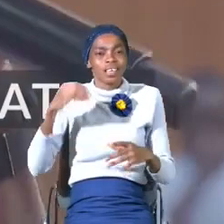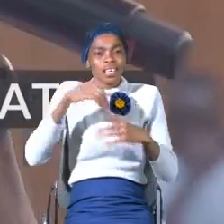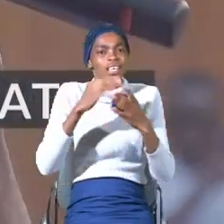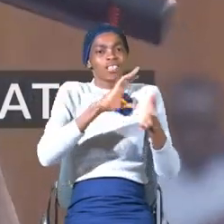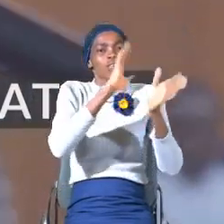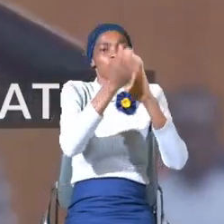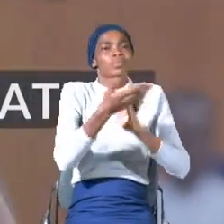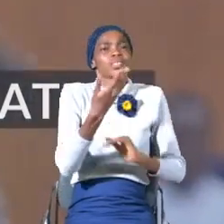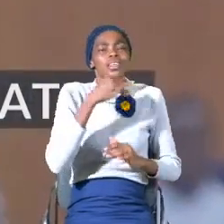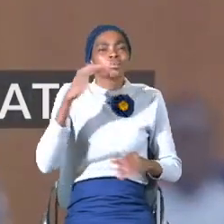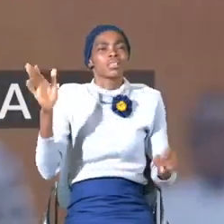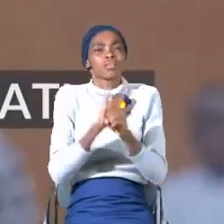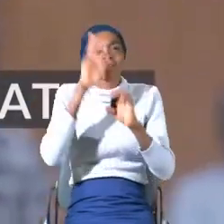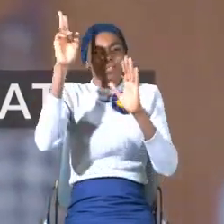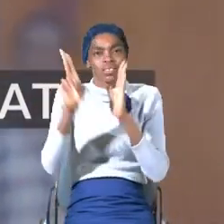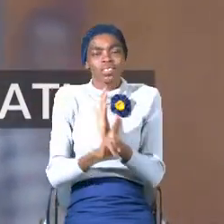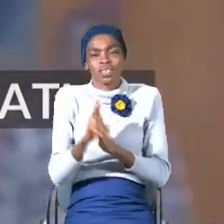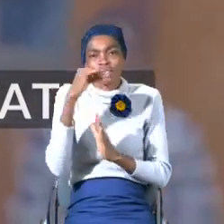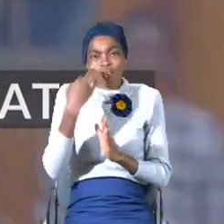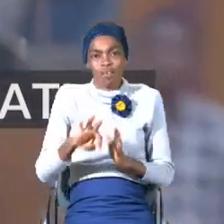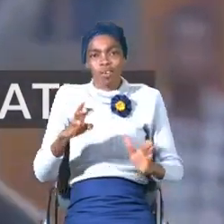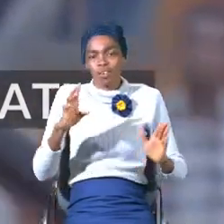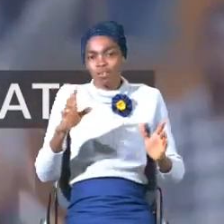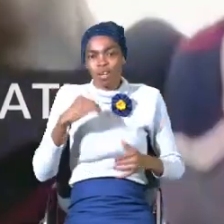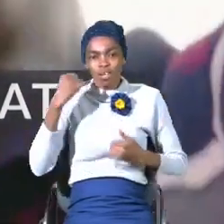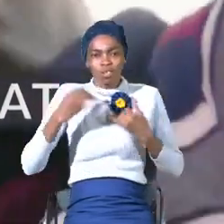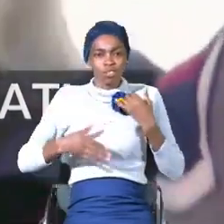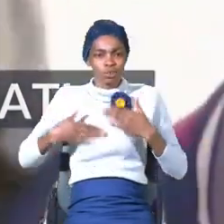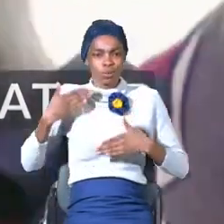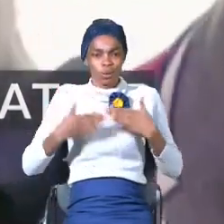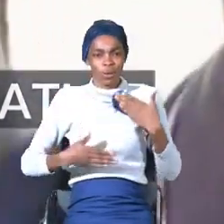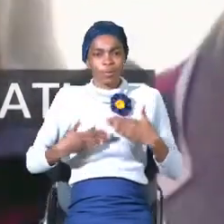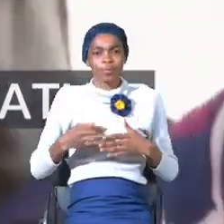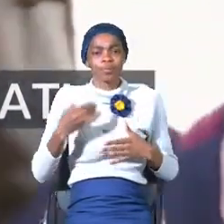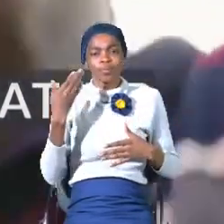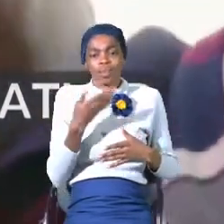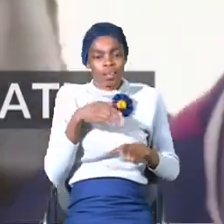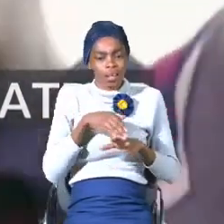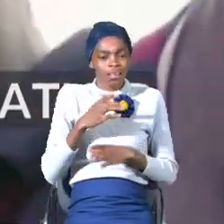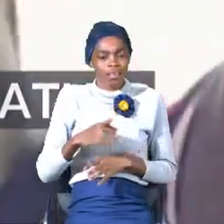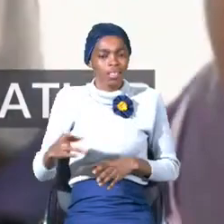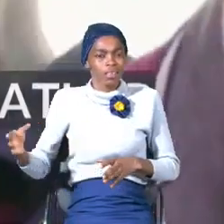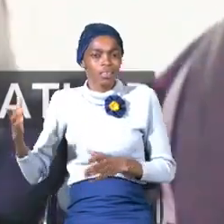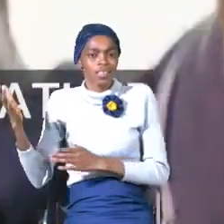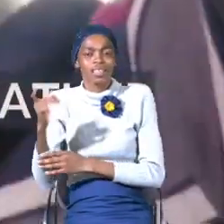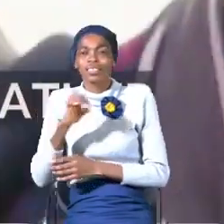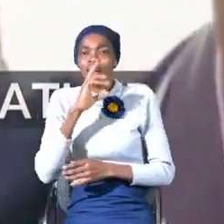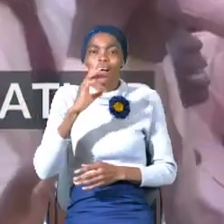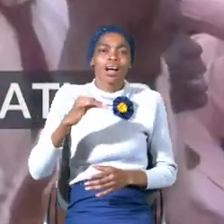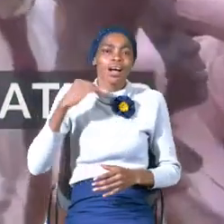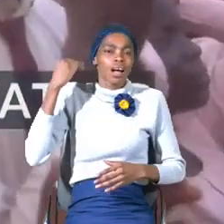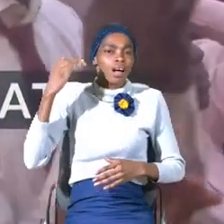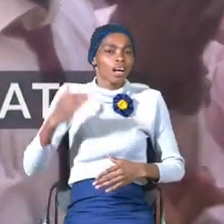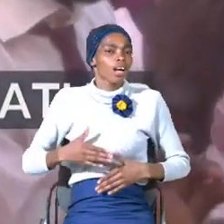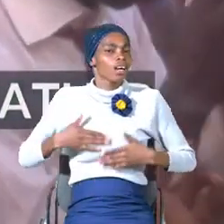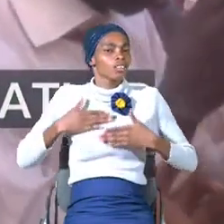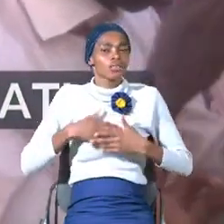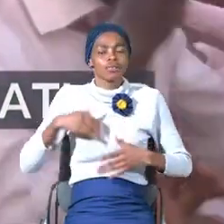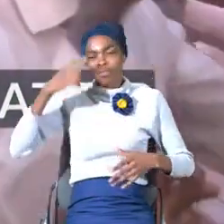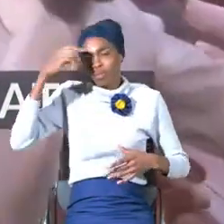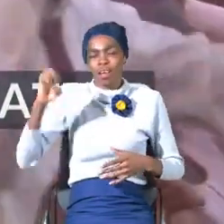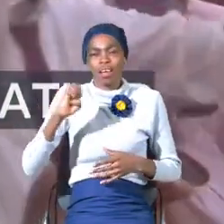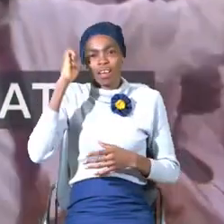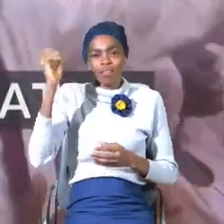fullness of joy. At your right hand are pleasures forevermore. Leave me at the altar with my